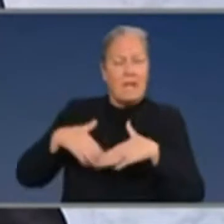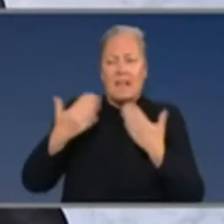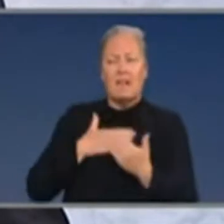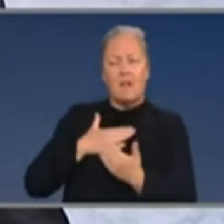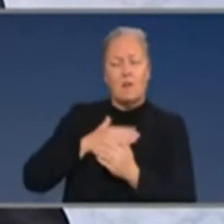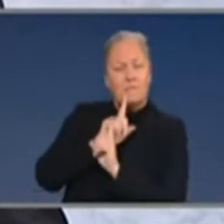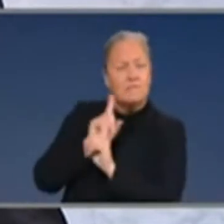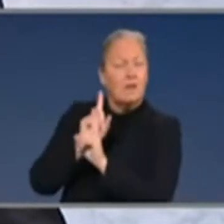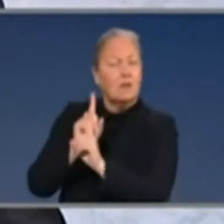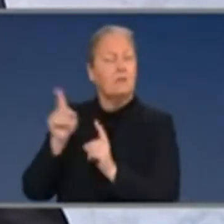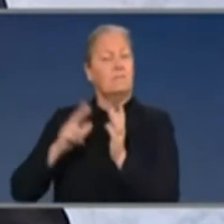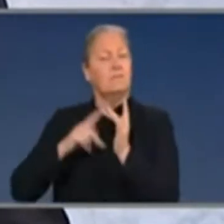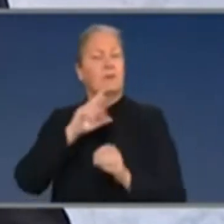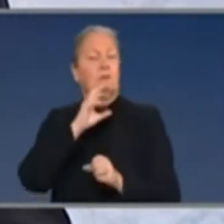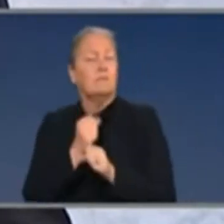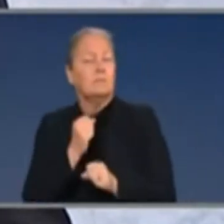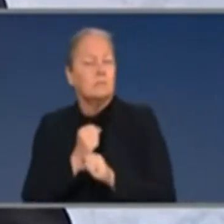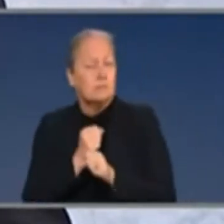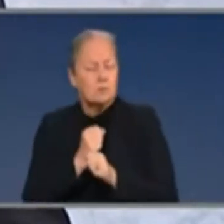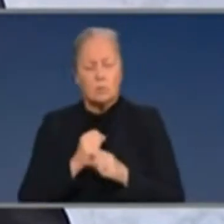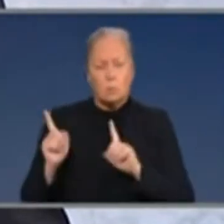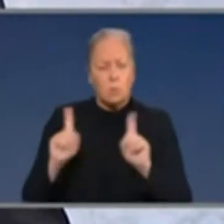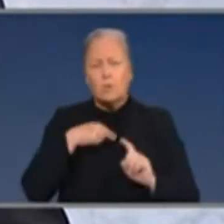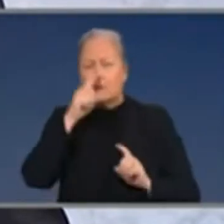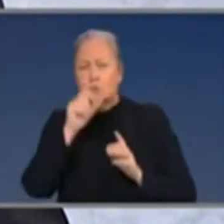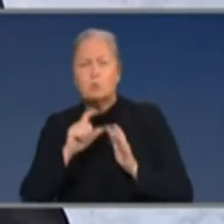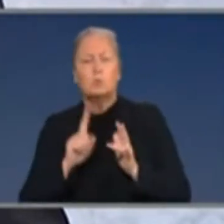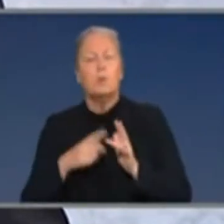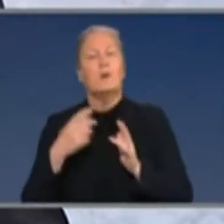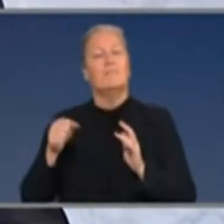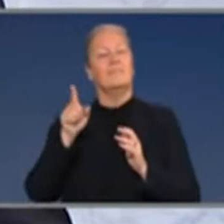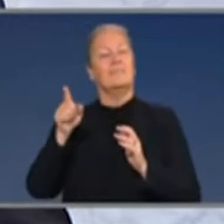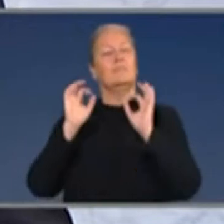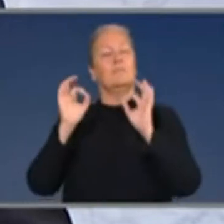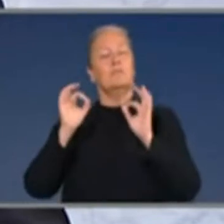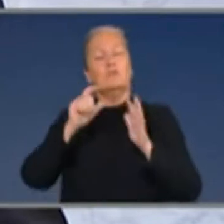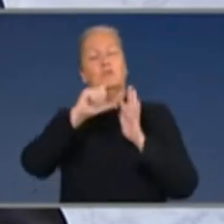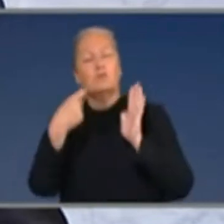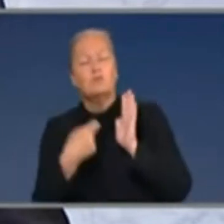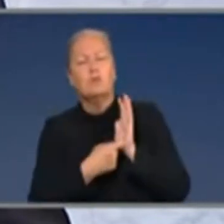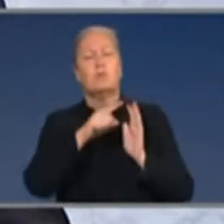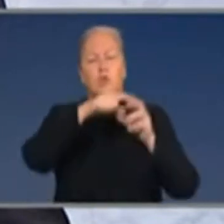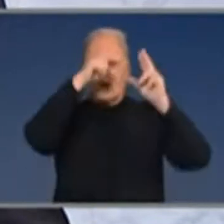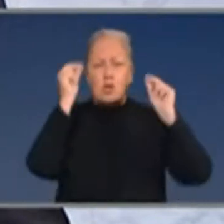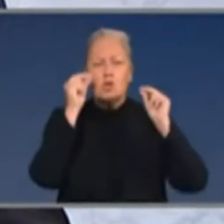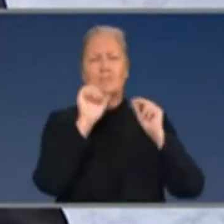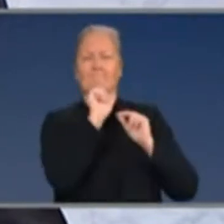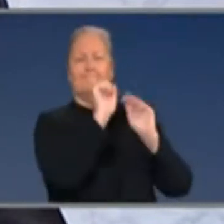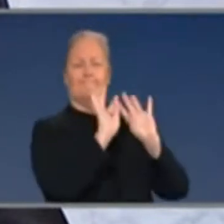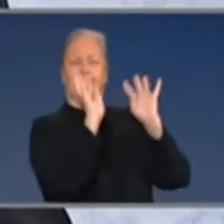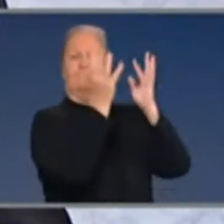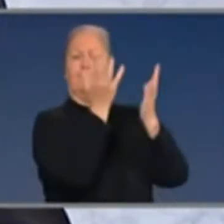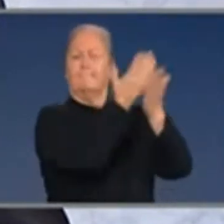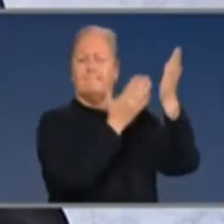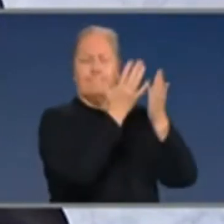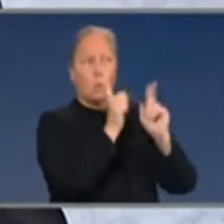have, drawing together the work of the expert medical panel, the HPPC, who are meeting now, I understand, and any